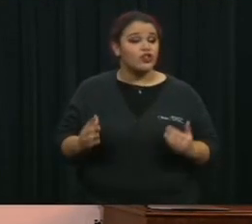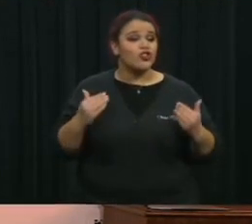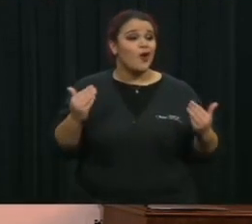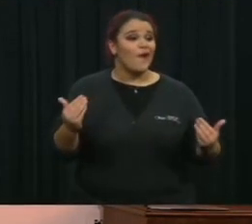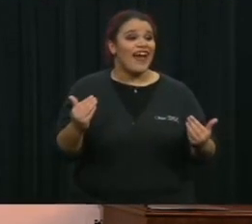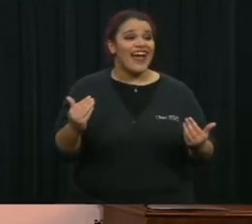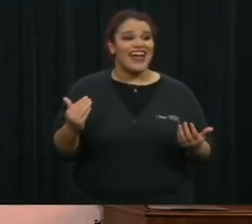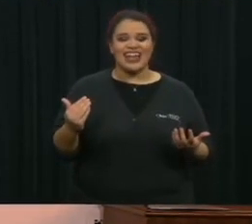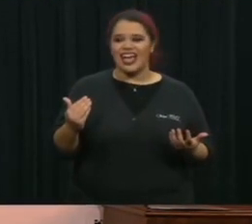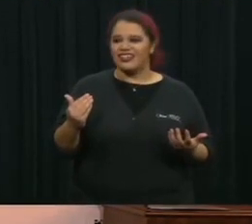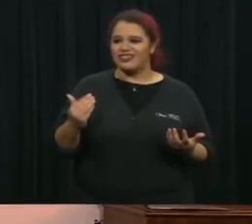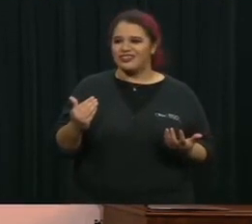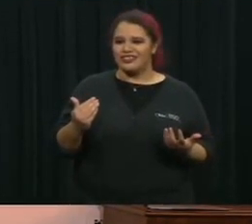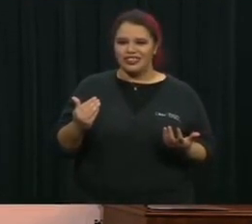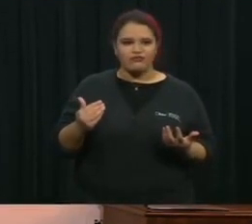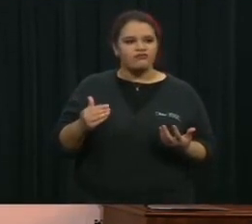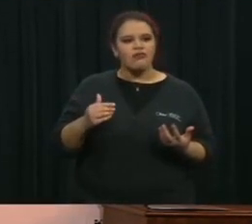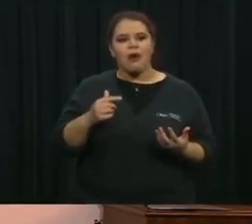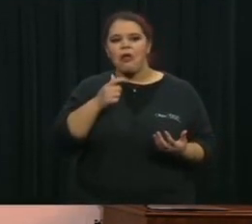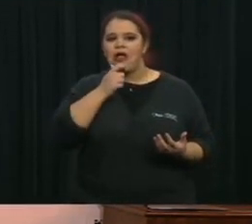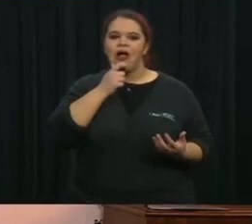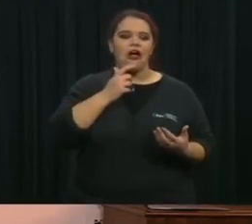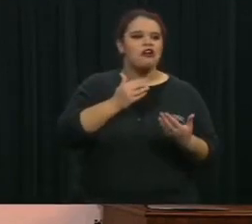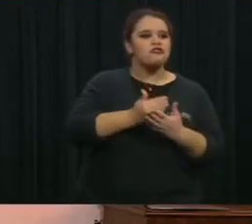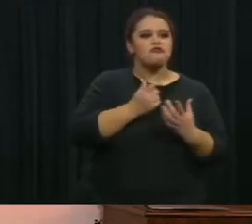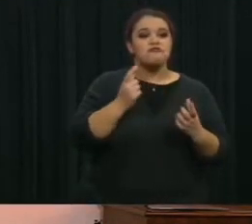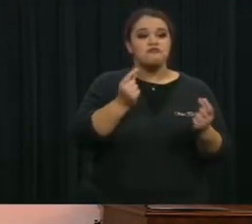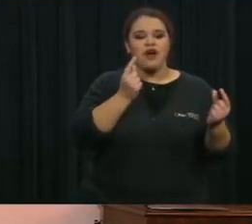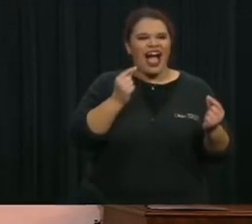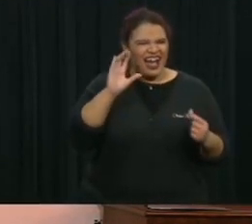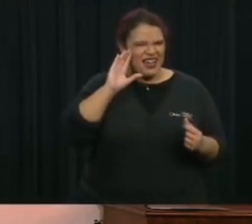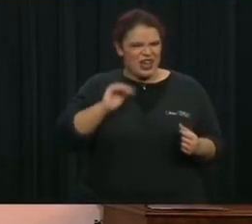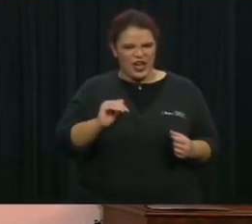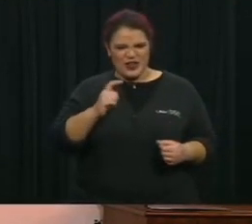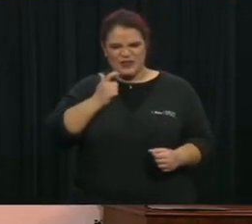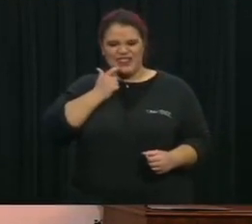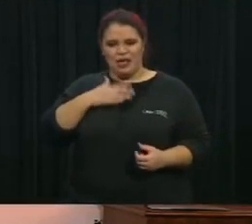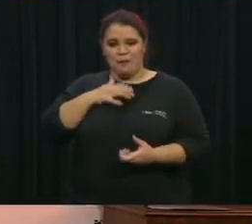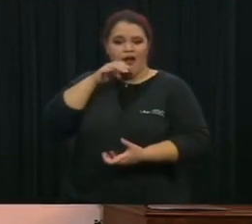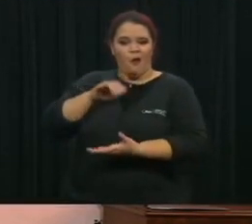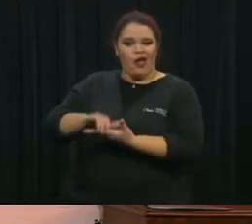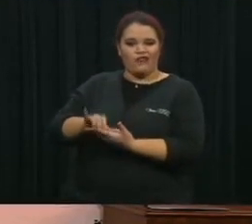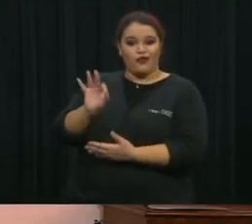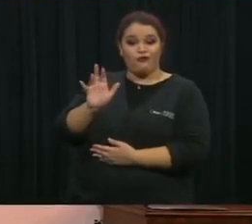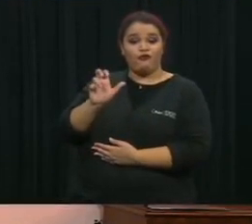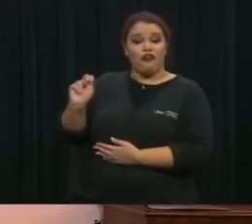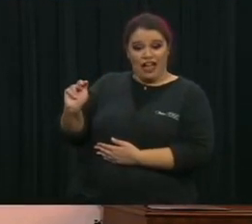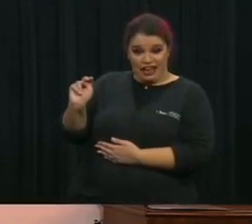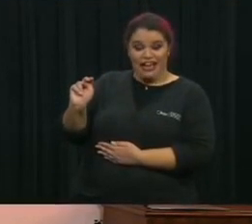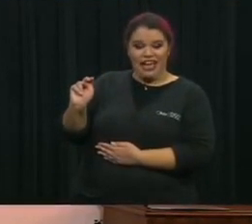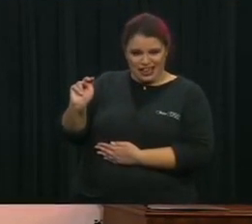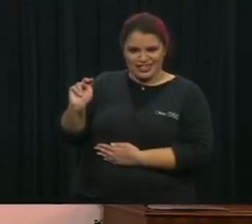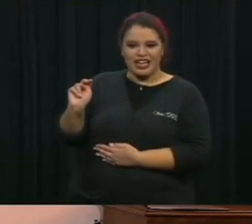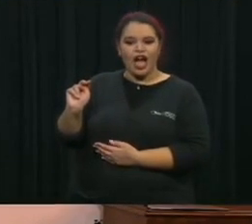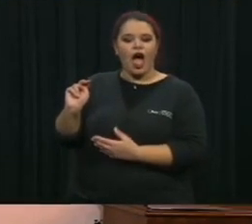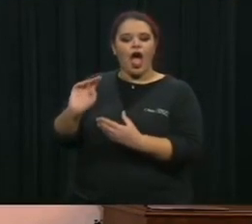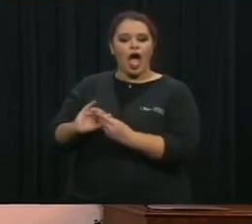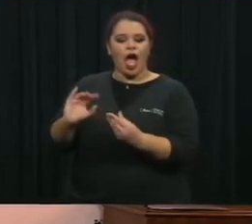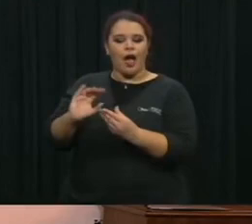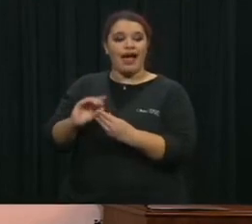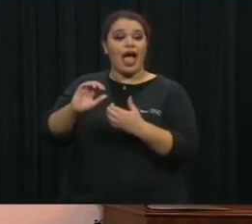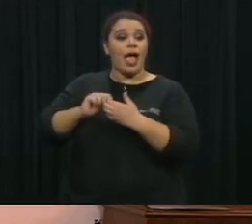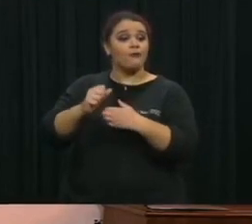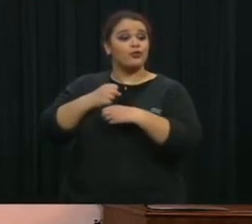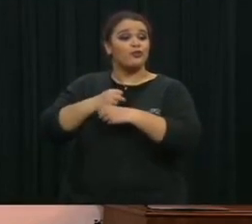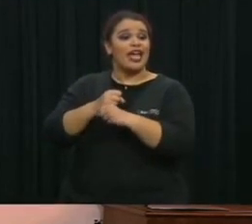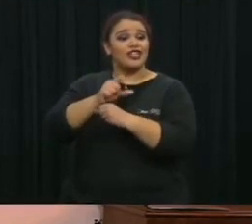joys. I know some people have been emailing Fran about her chicken and noodles, and they've been making noodles. Well, somebody sent her